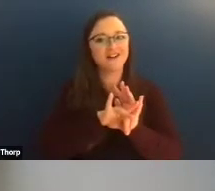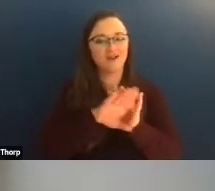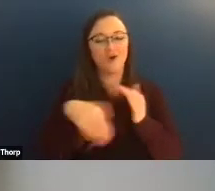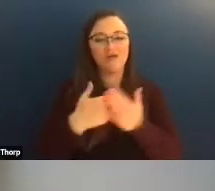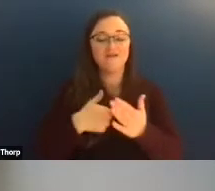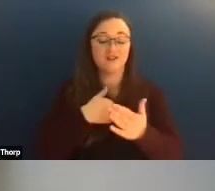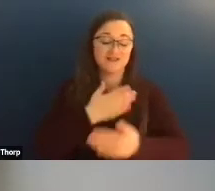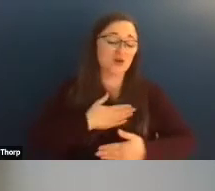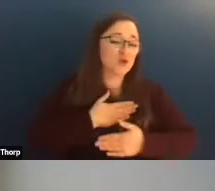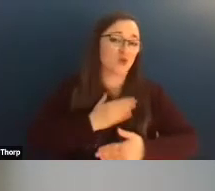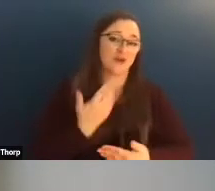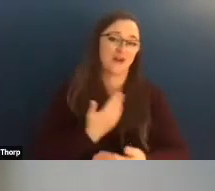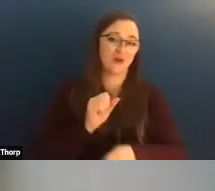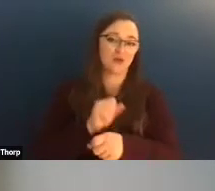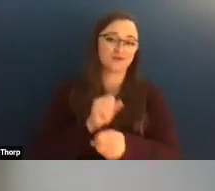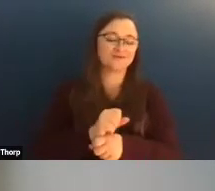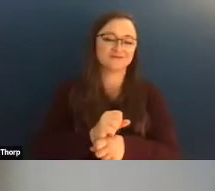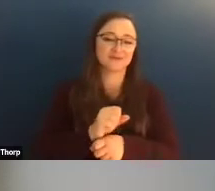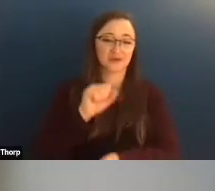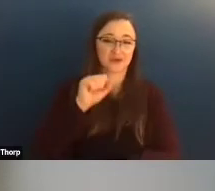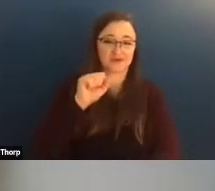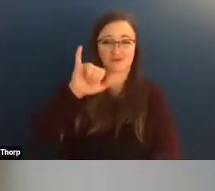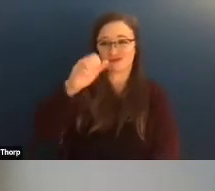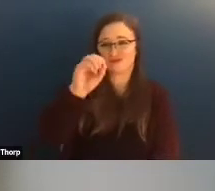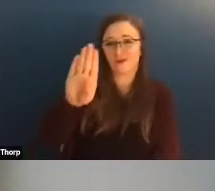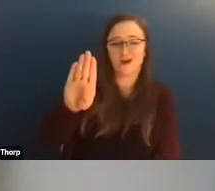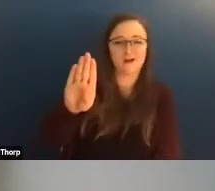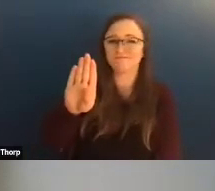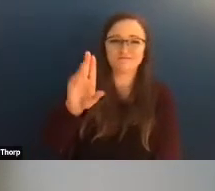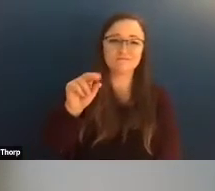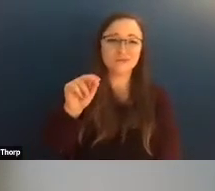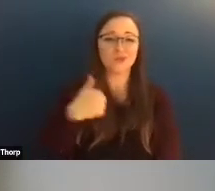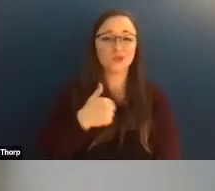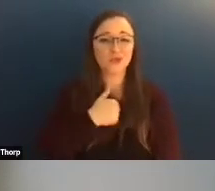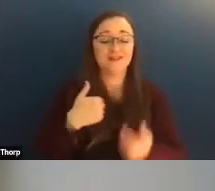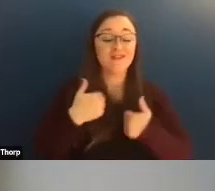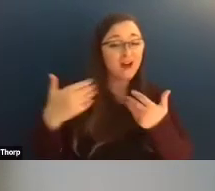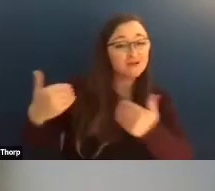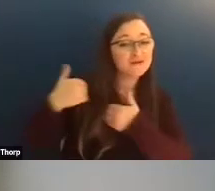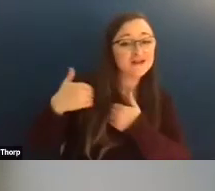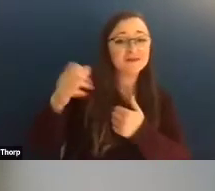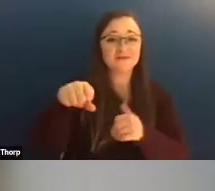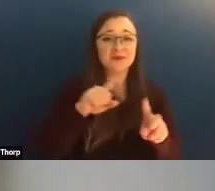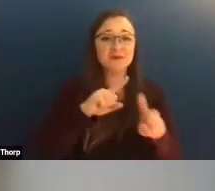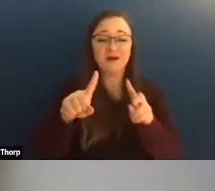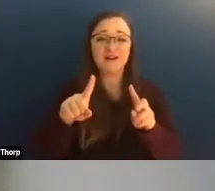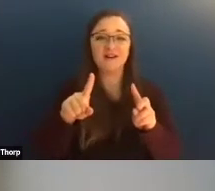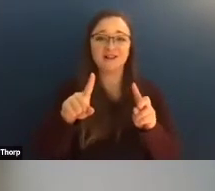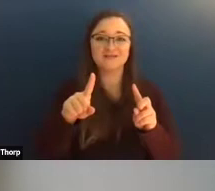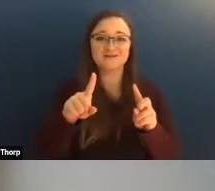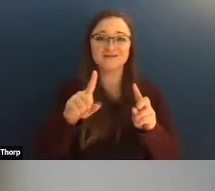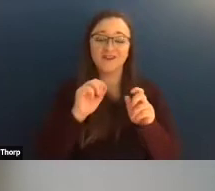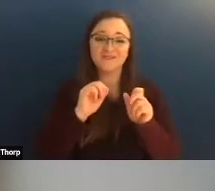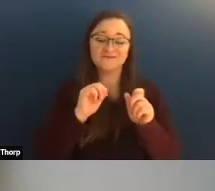do. It's not necessarily a job. It does have significant responsibility, but being true to your passions are